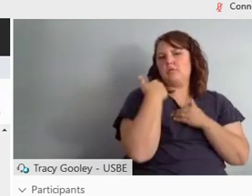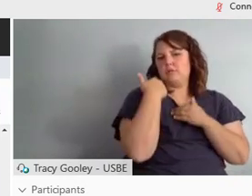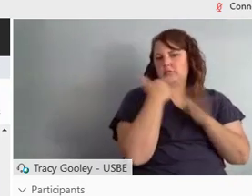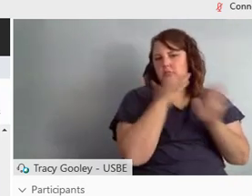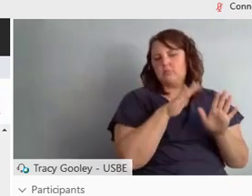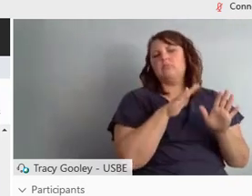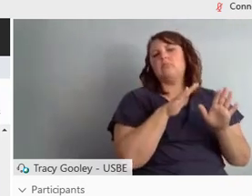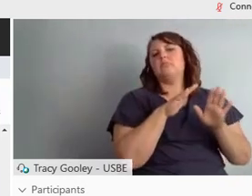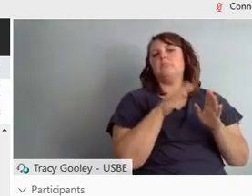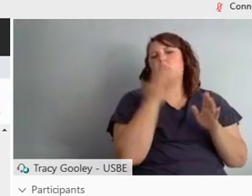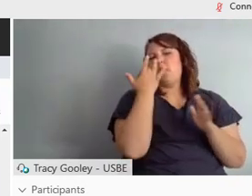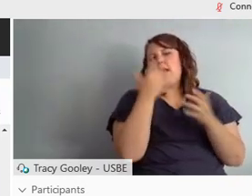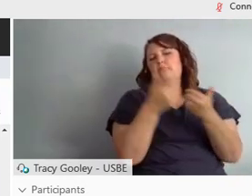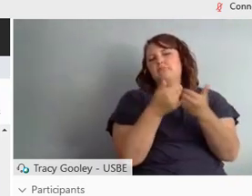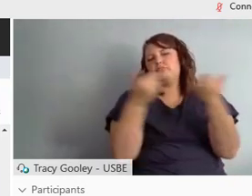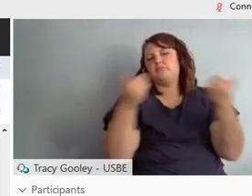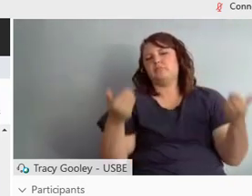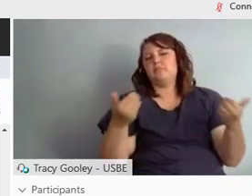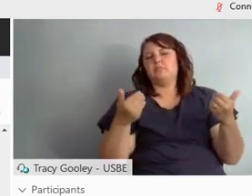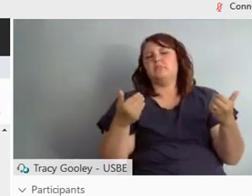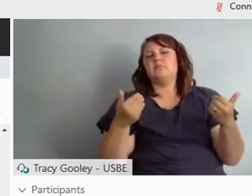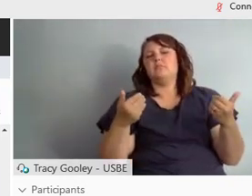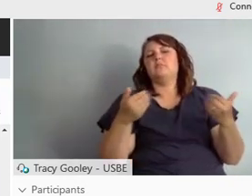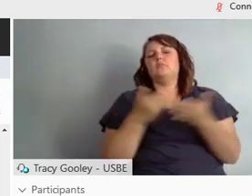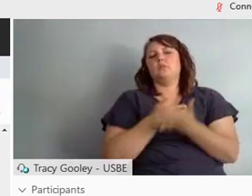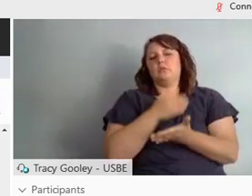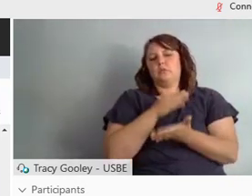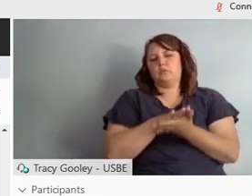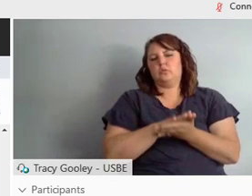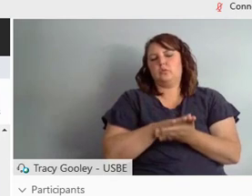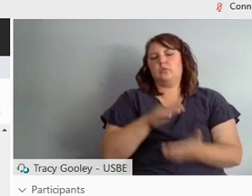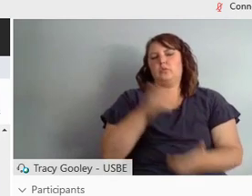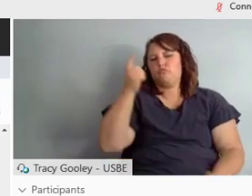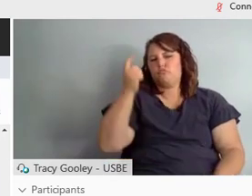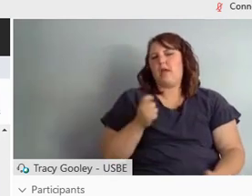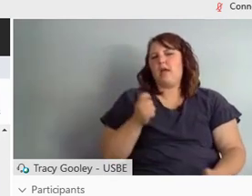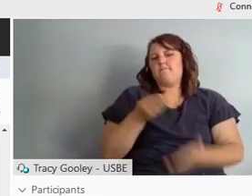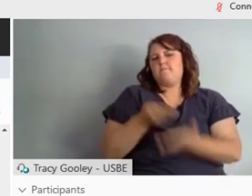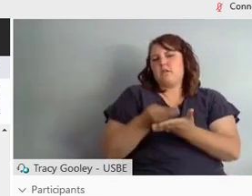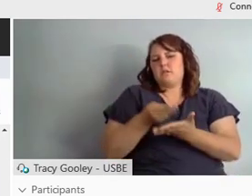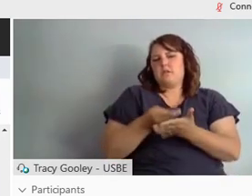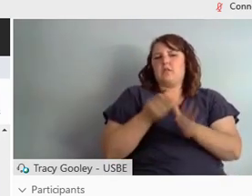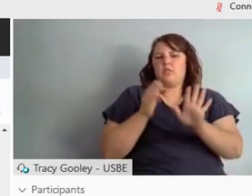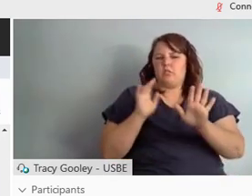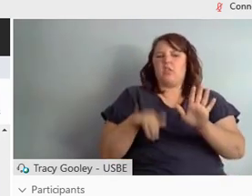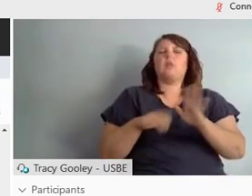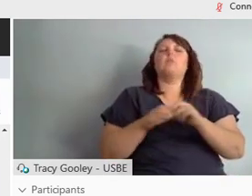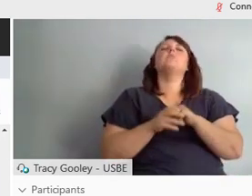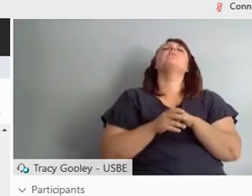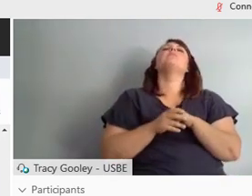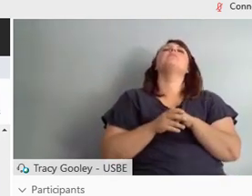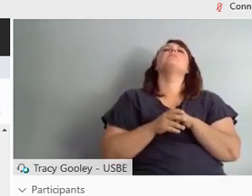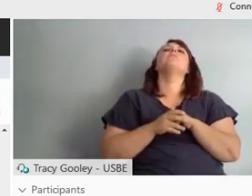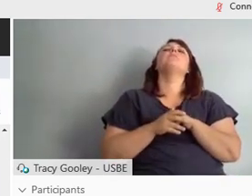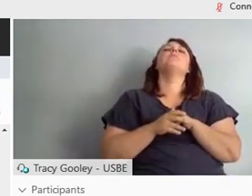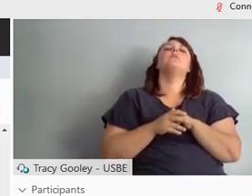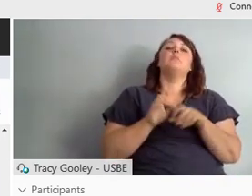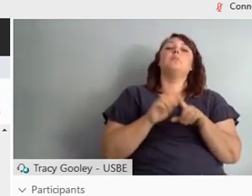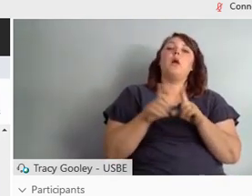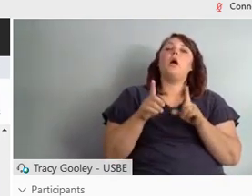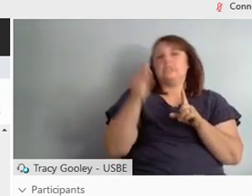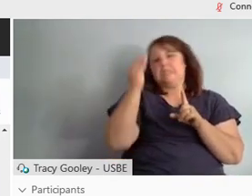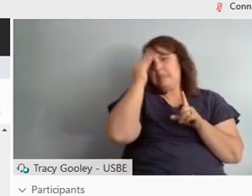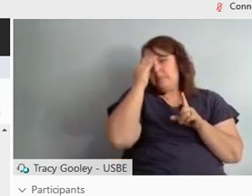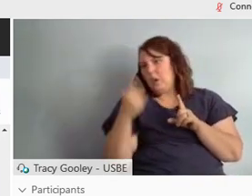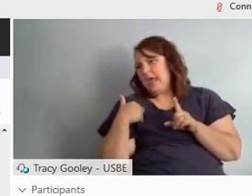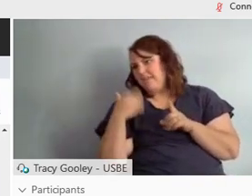the preschool grant funding. Please do not send him PII over email. Just reach out and let him know you have information